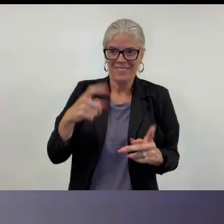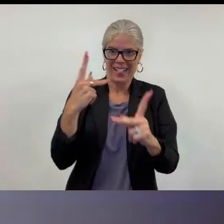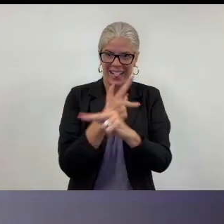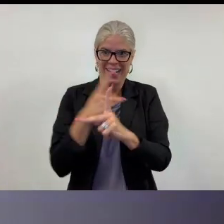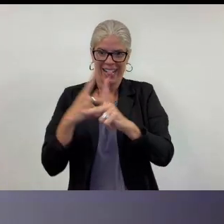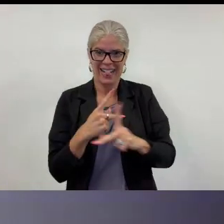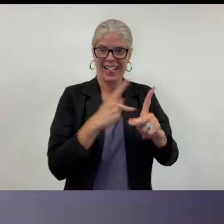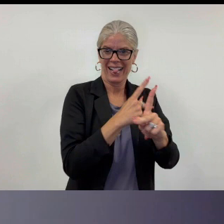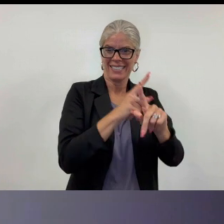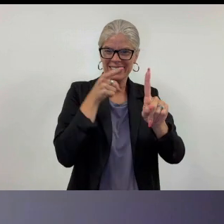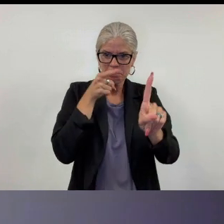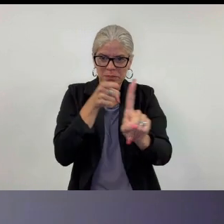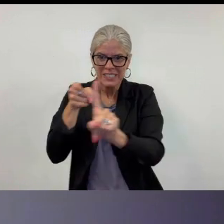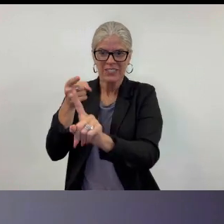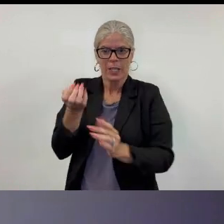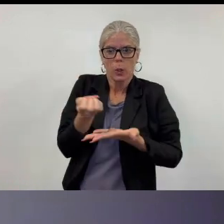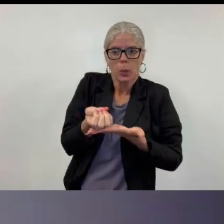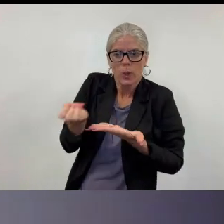or whatever, that